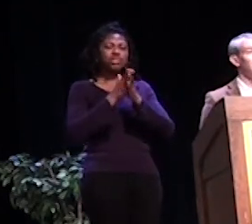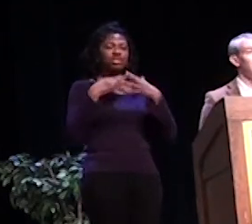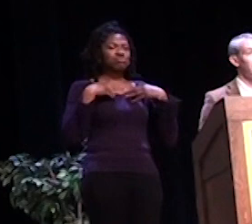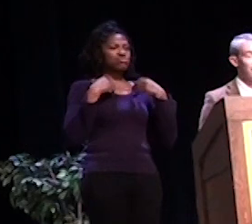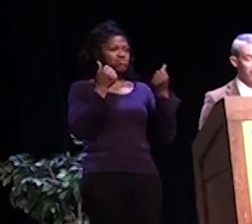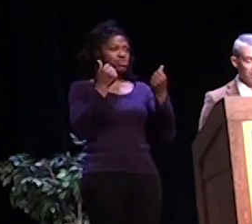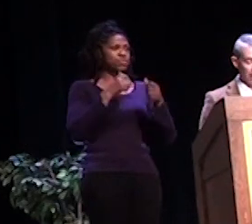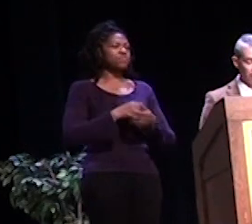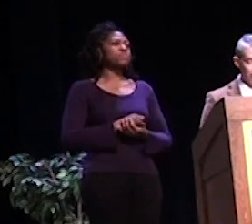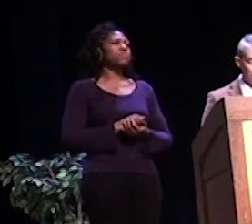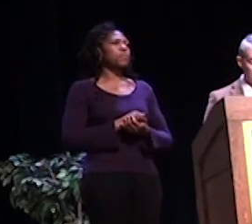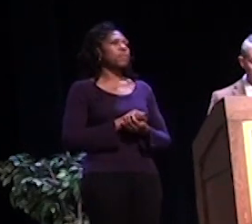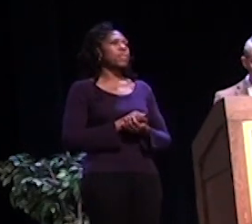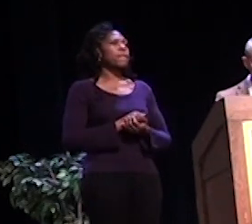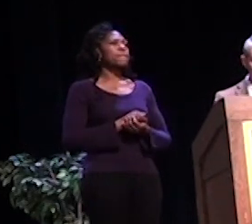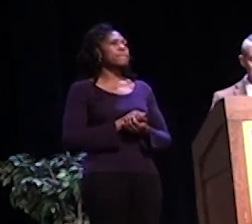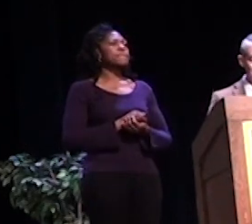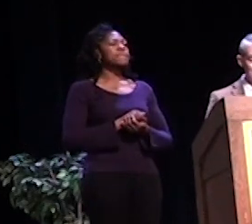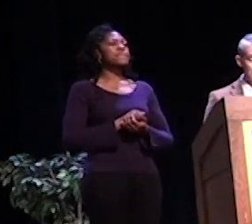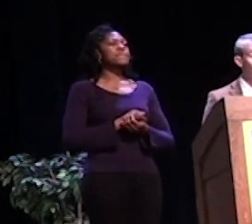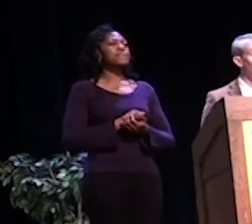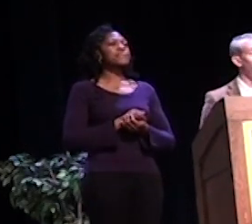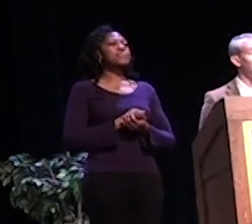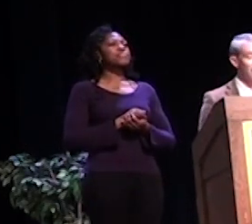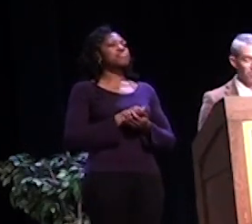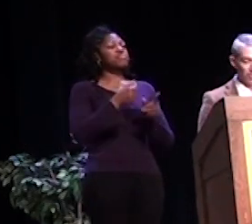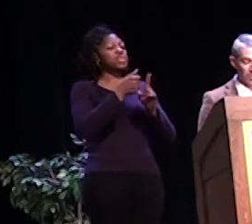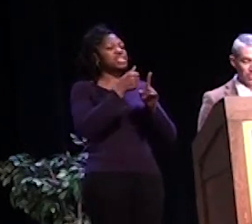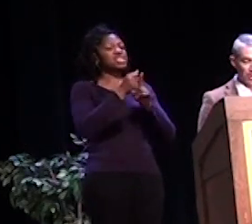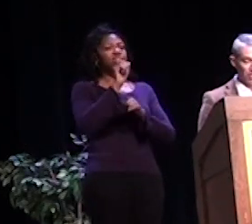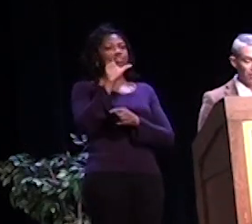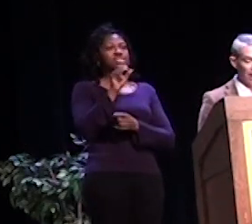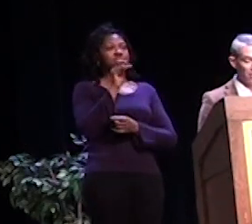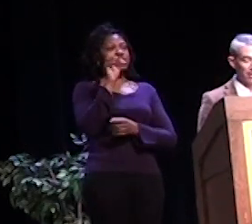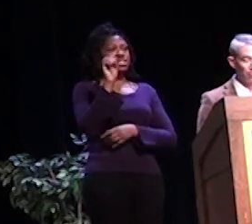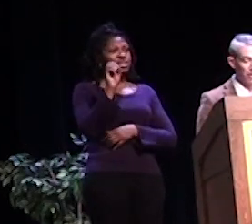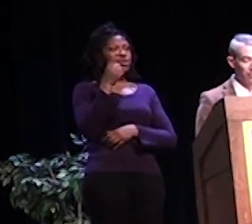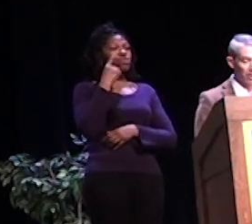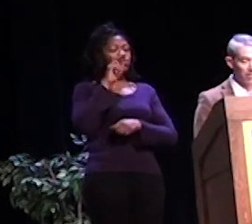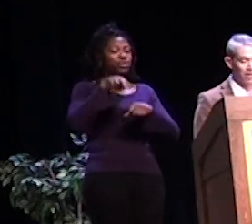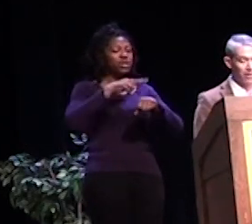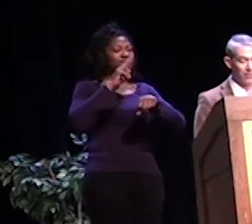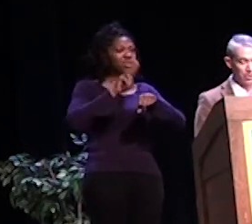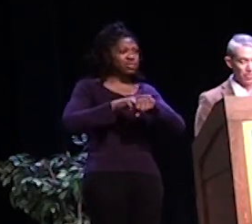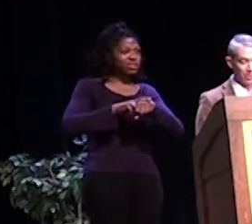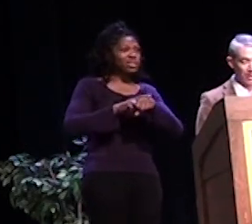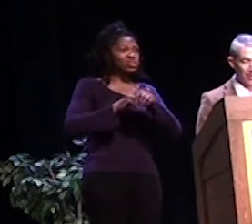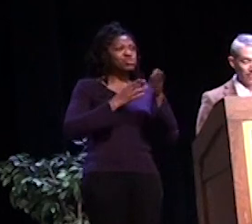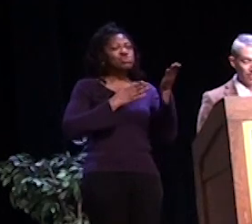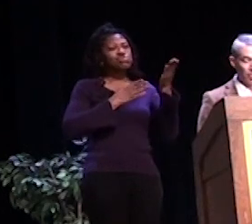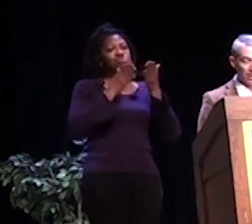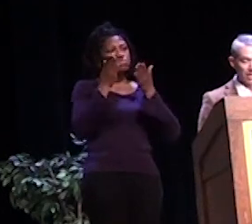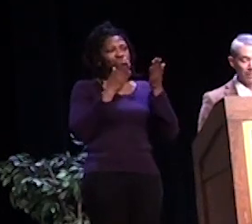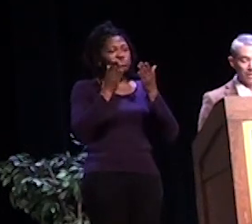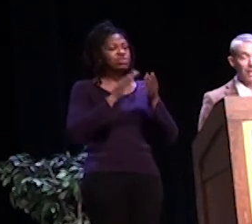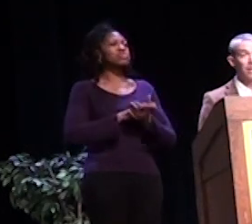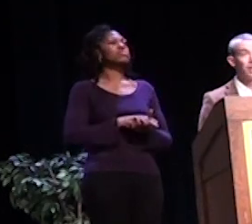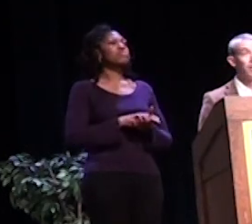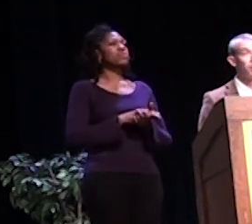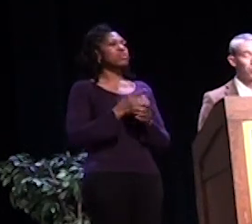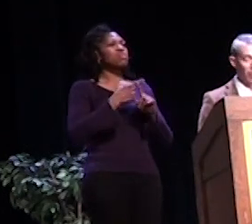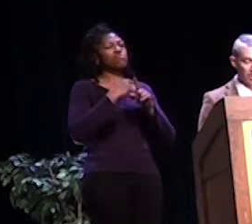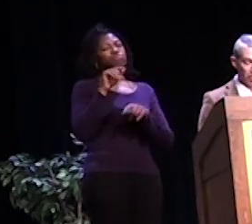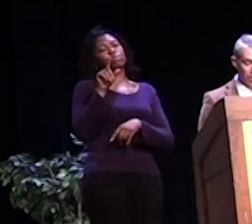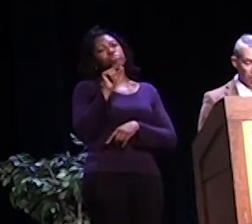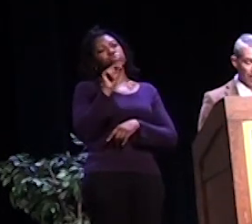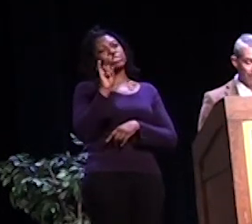development. Deputy Secretary Todman served as the CEO of National Association of Housing and Redevelopment Officials from